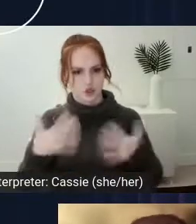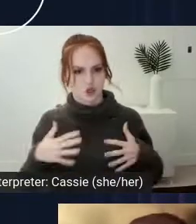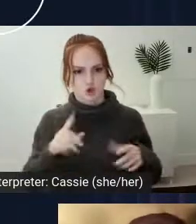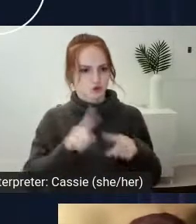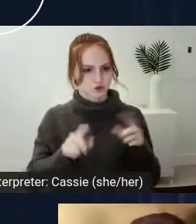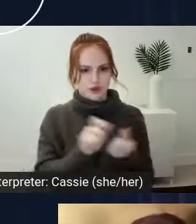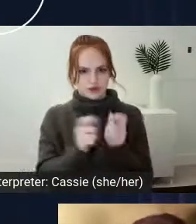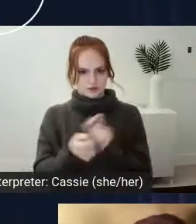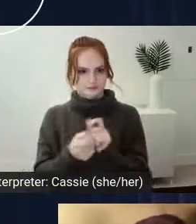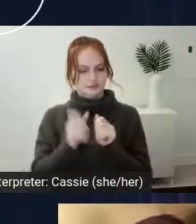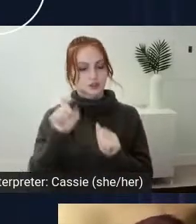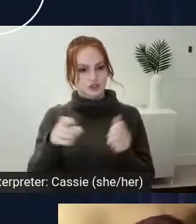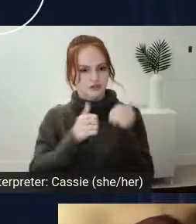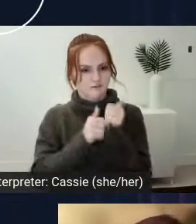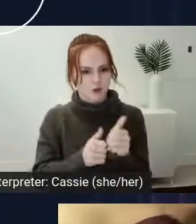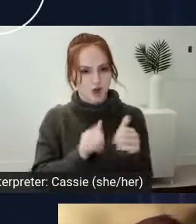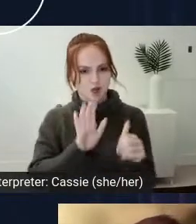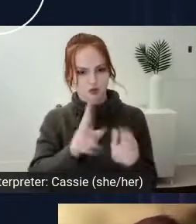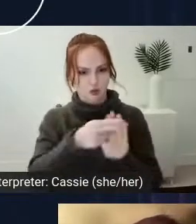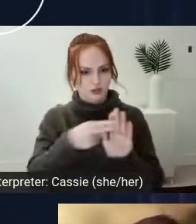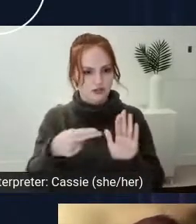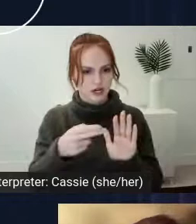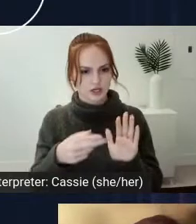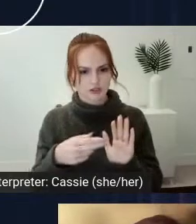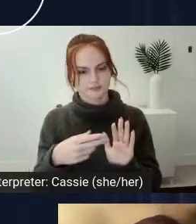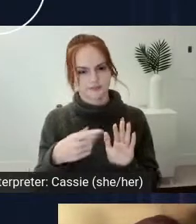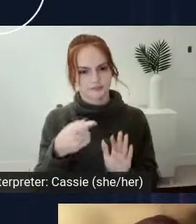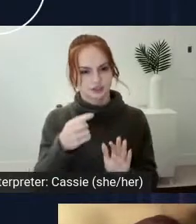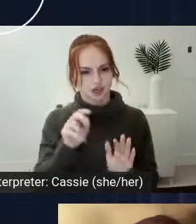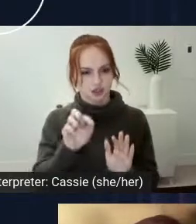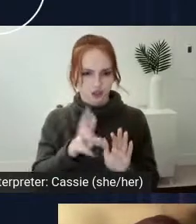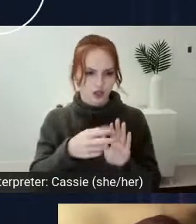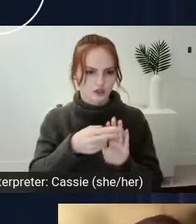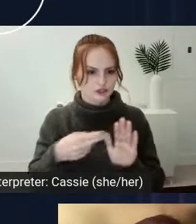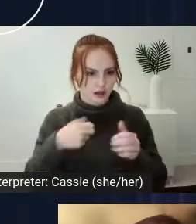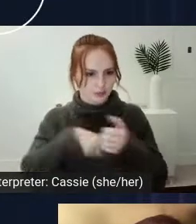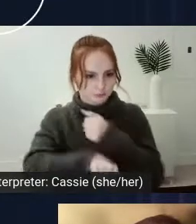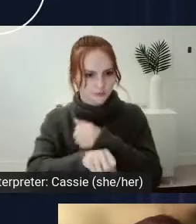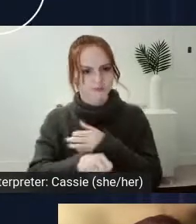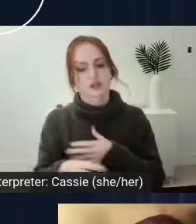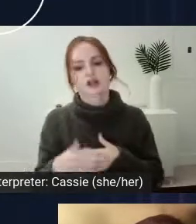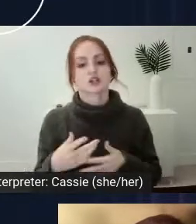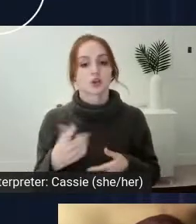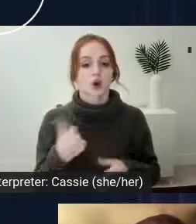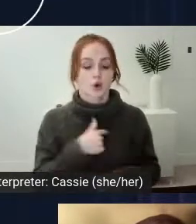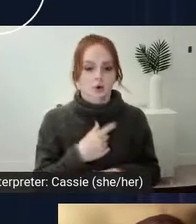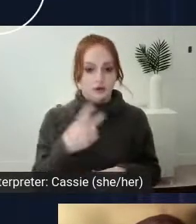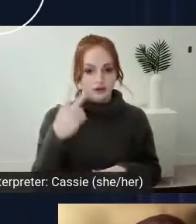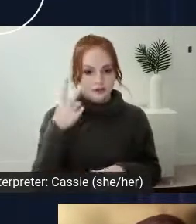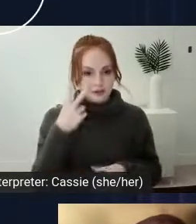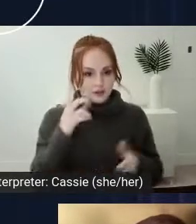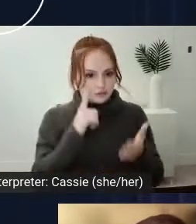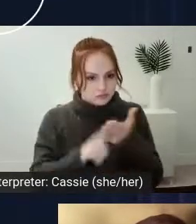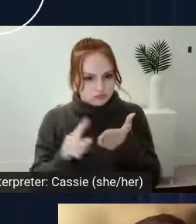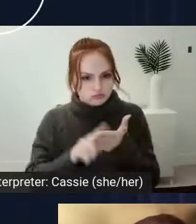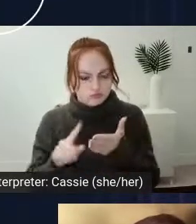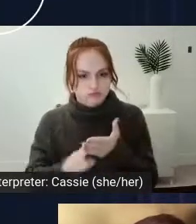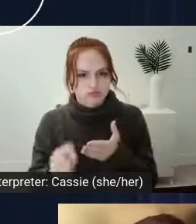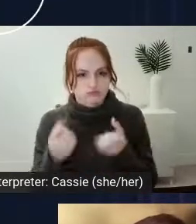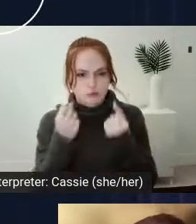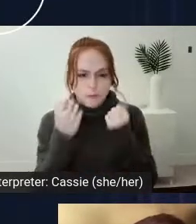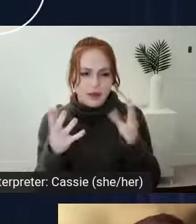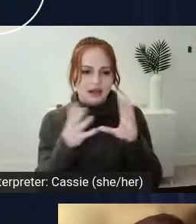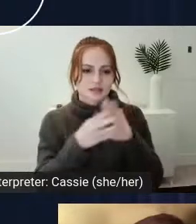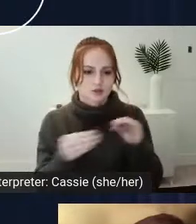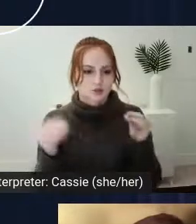while we were researching and creating the play, we discovered so many stories of gender expansive people. And I